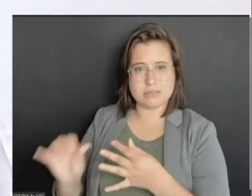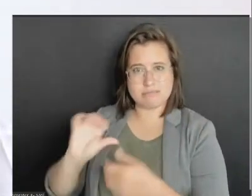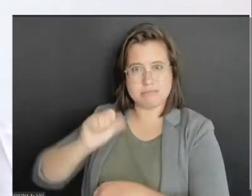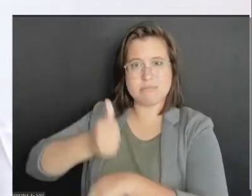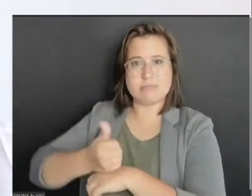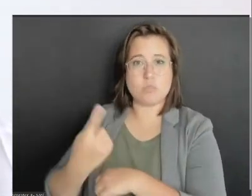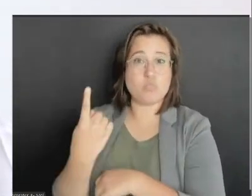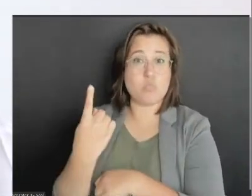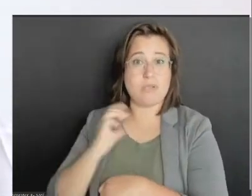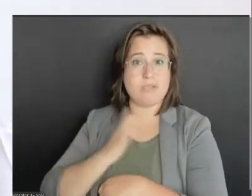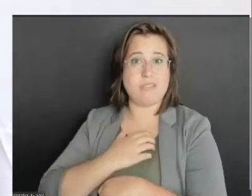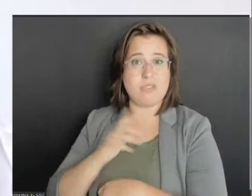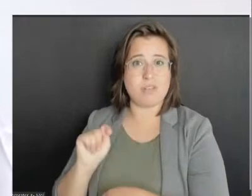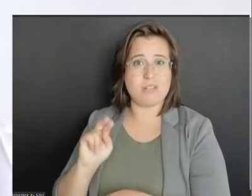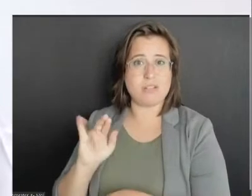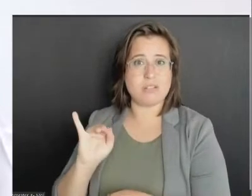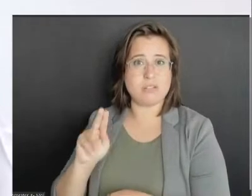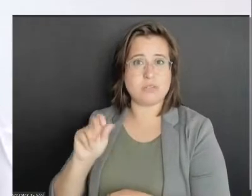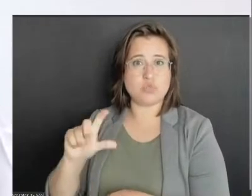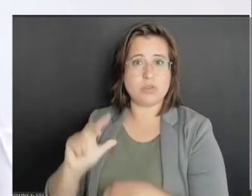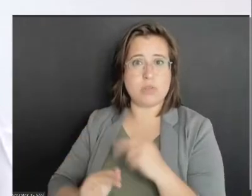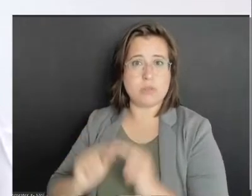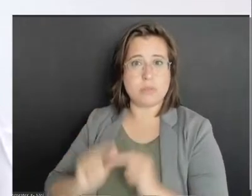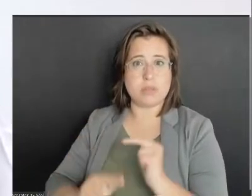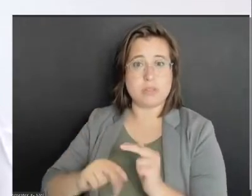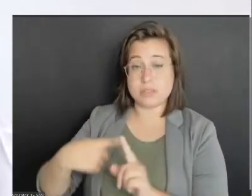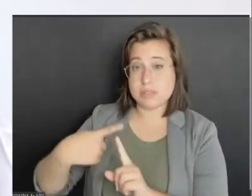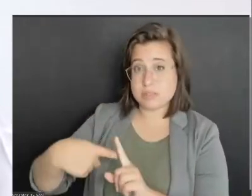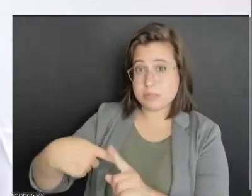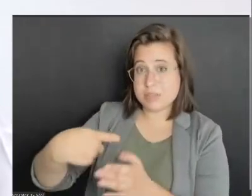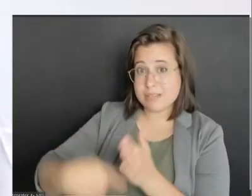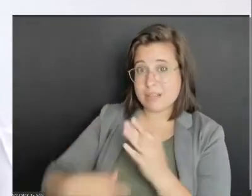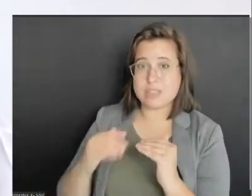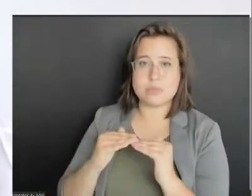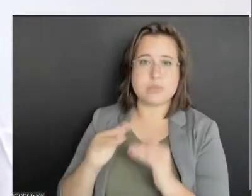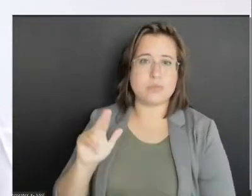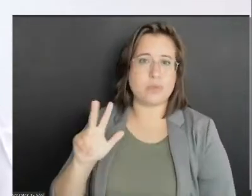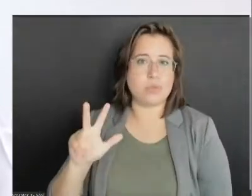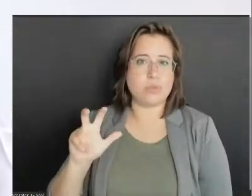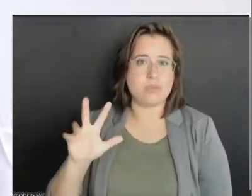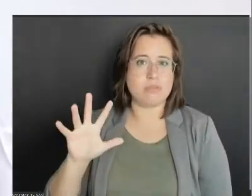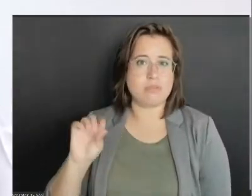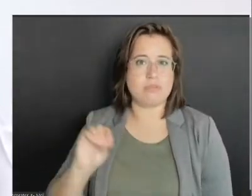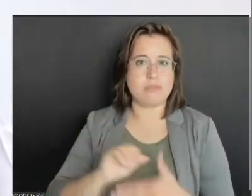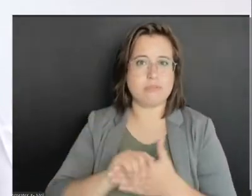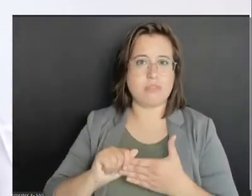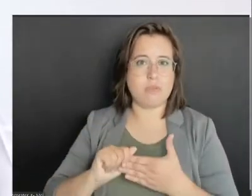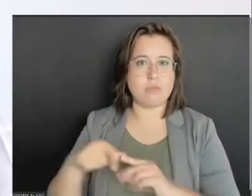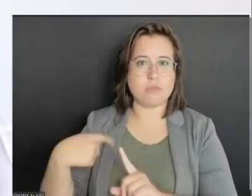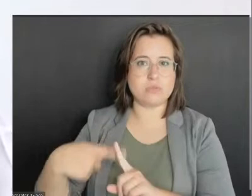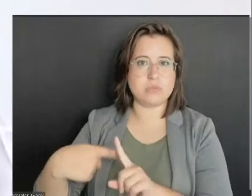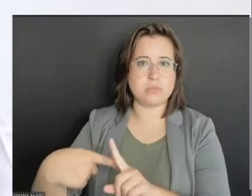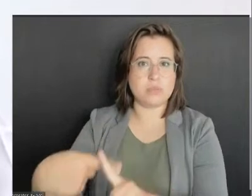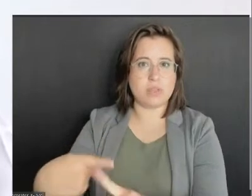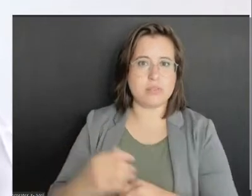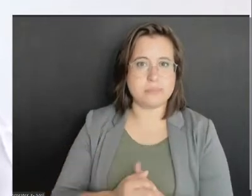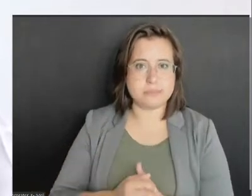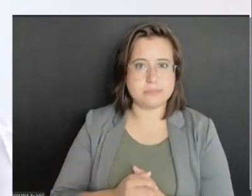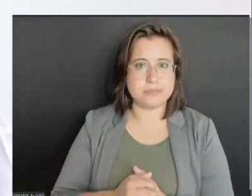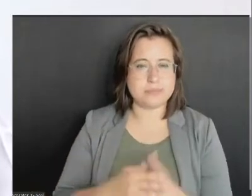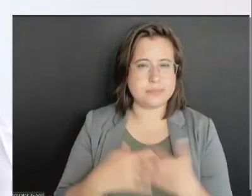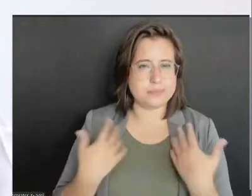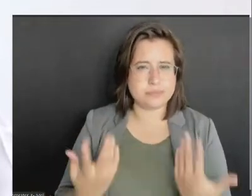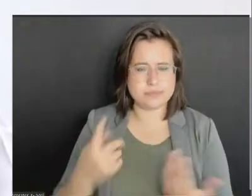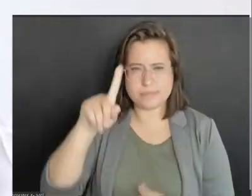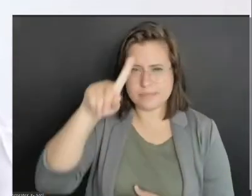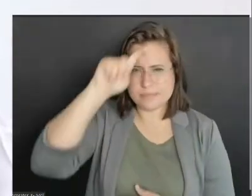buildings. The monthly cost for that was over $350 a month. How can an